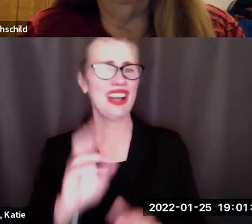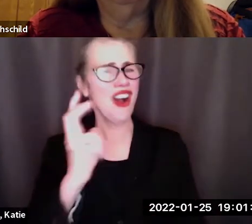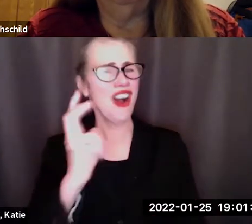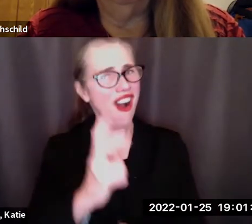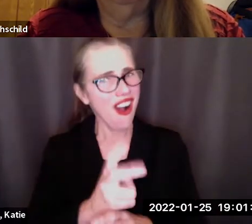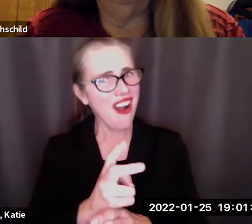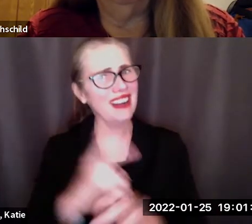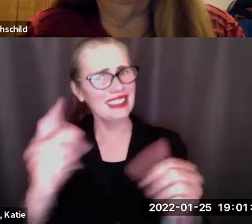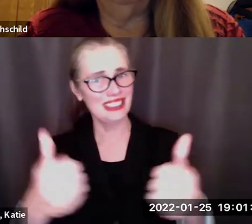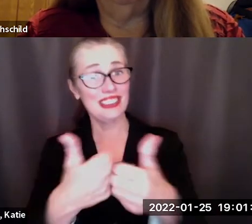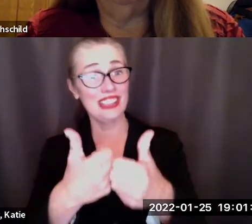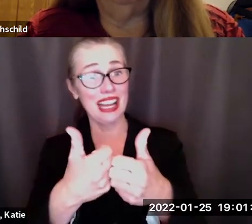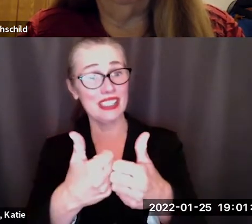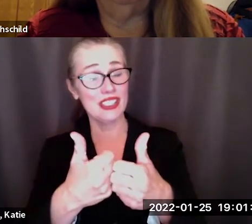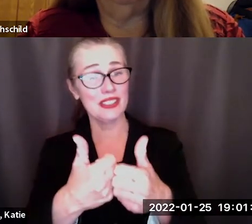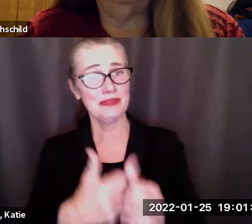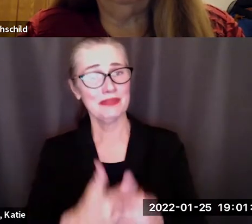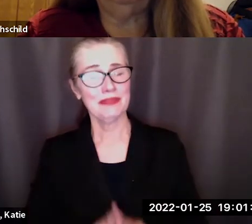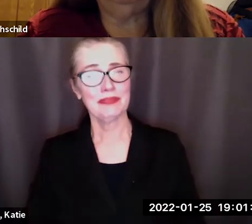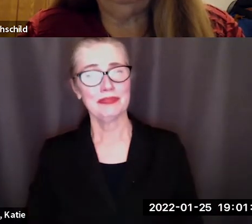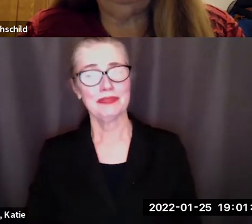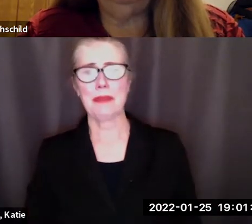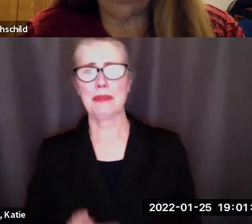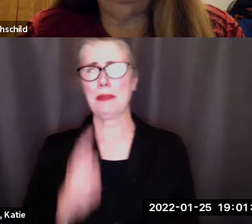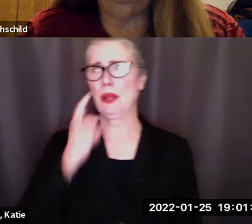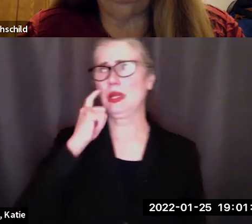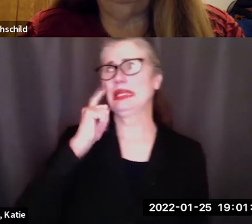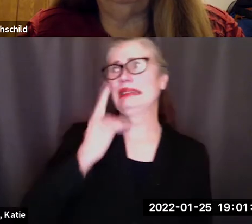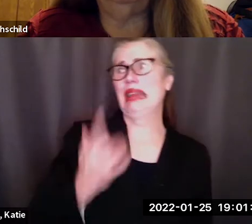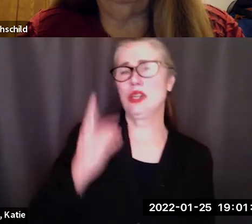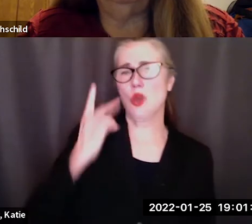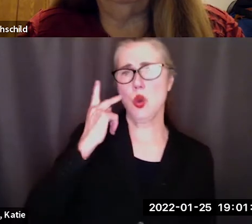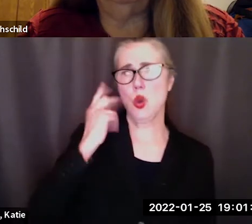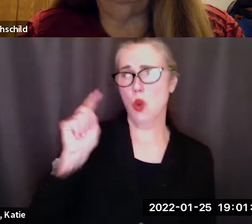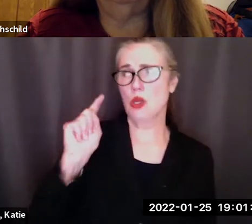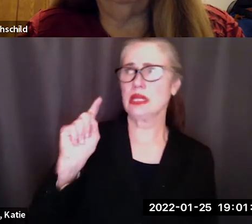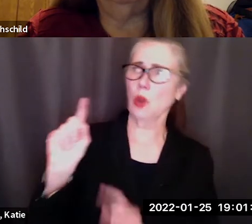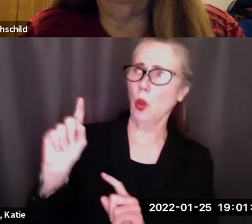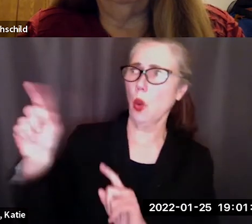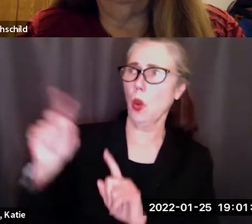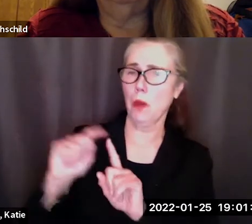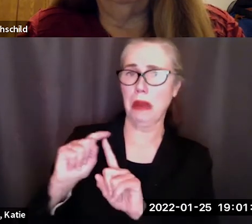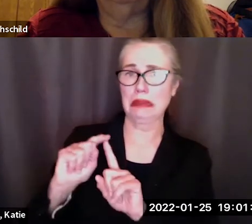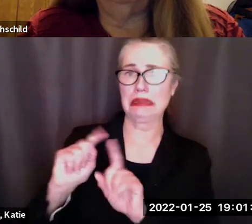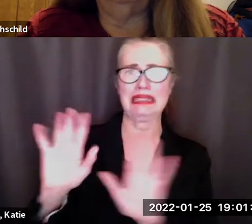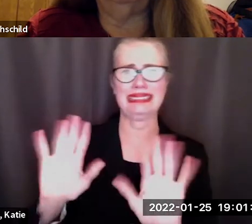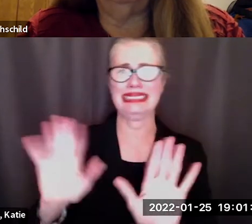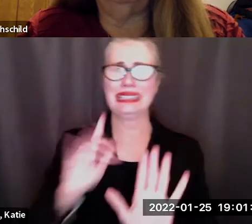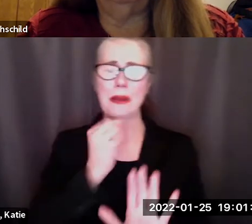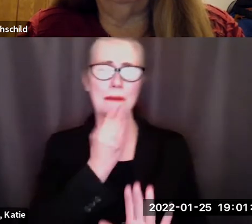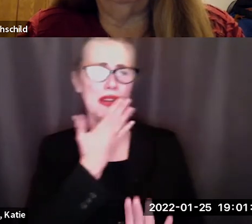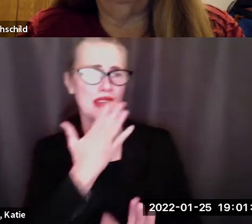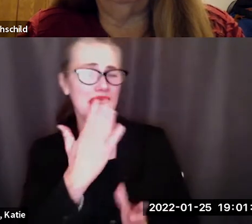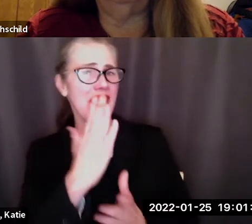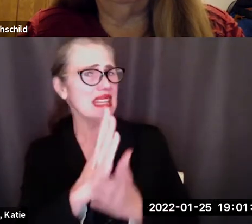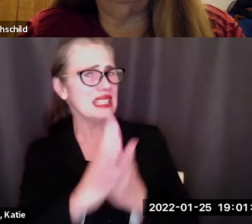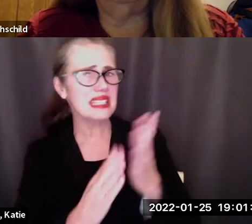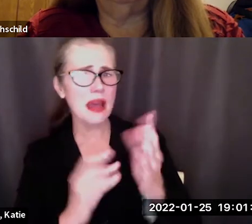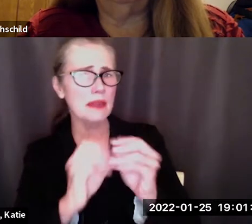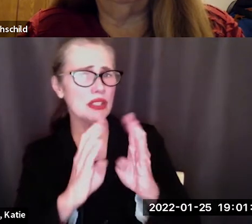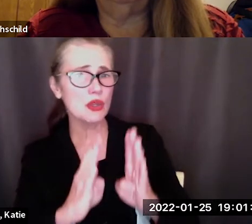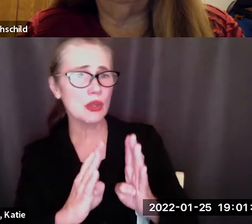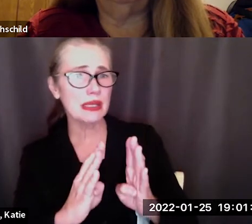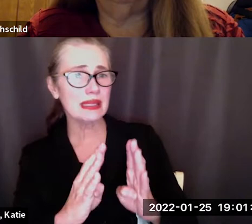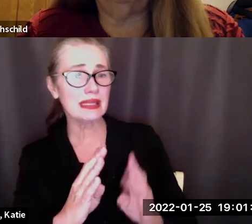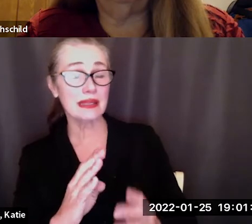and the other part is i feel like one things i've noticed is that the students it's they don't i i've talked